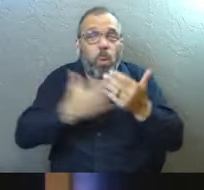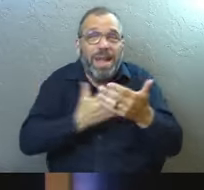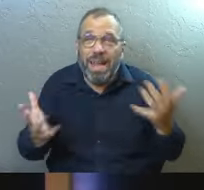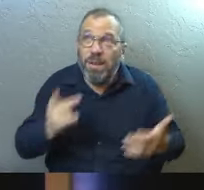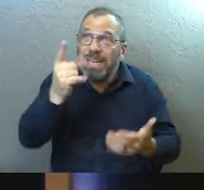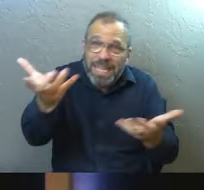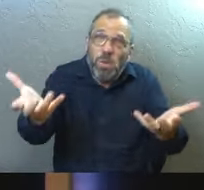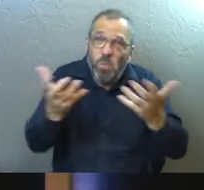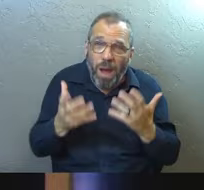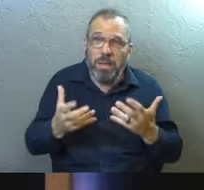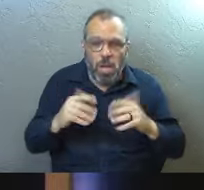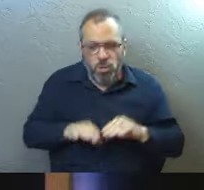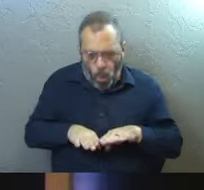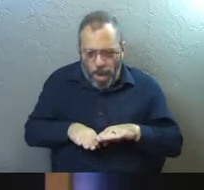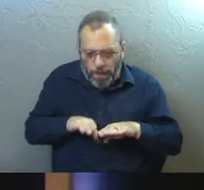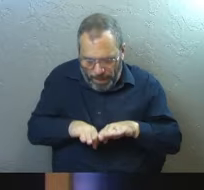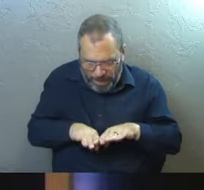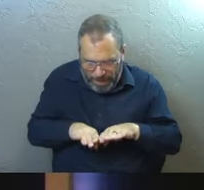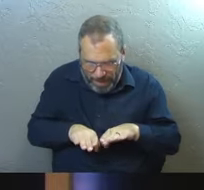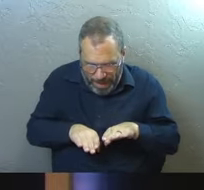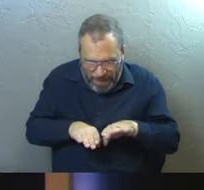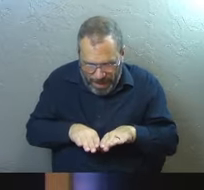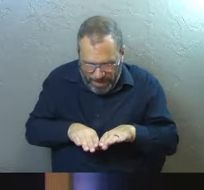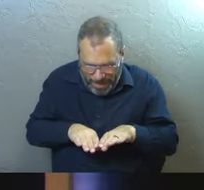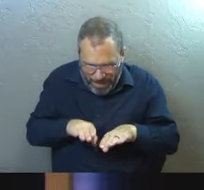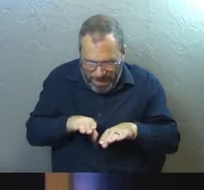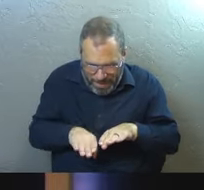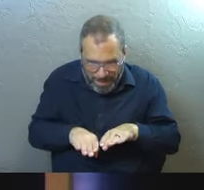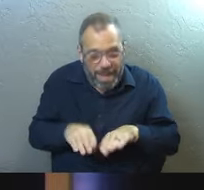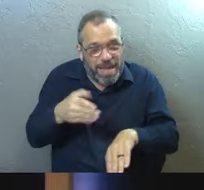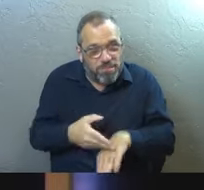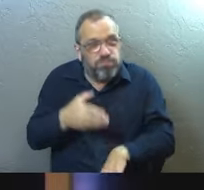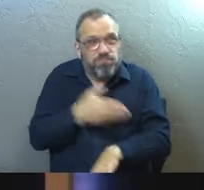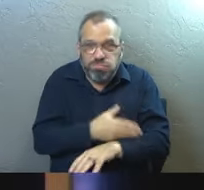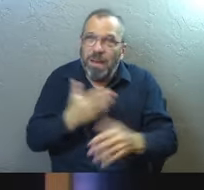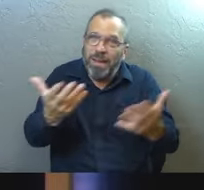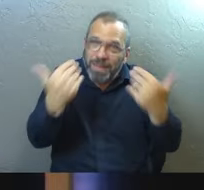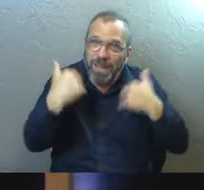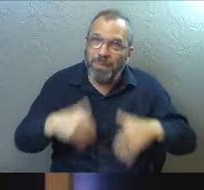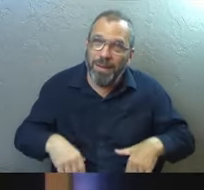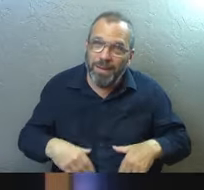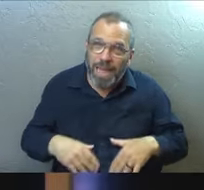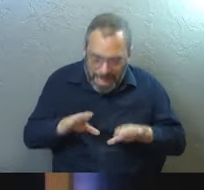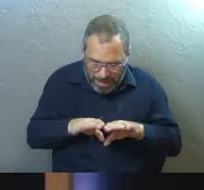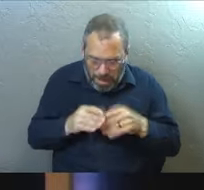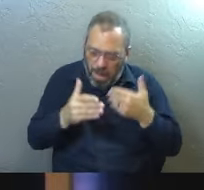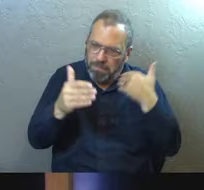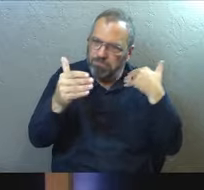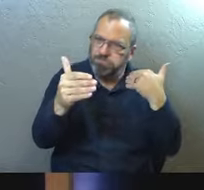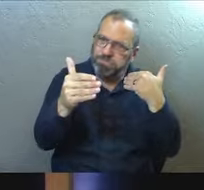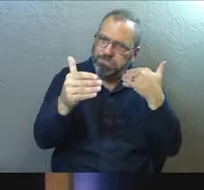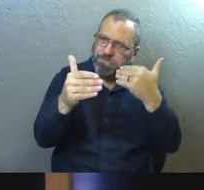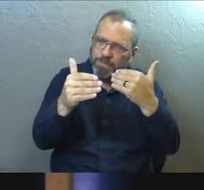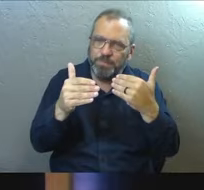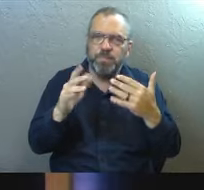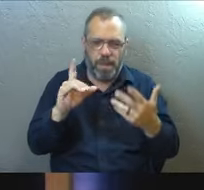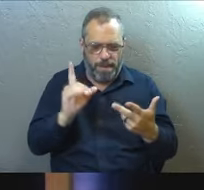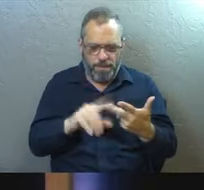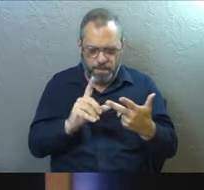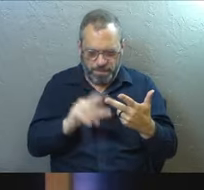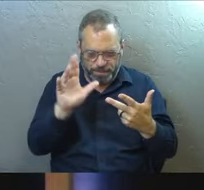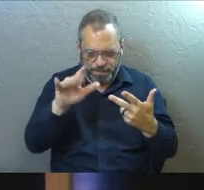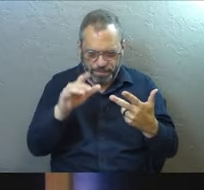God wants. And so let's take baby steps. Let's get better at this. Let's move forward. There's